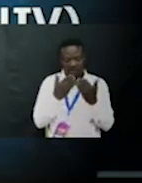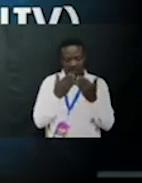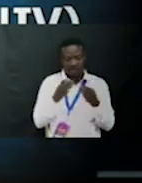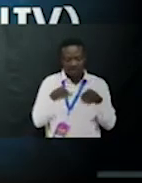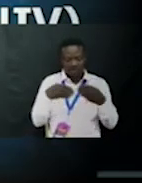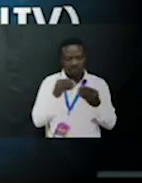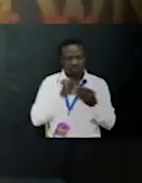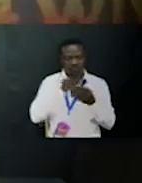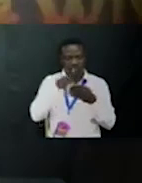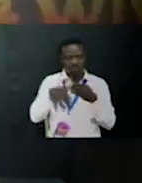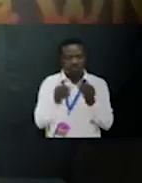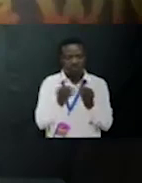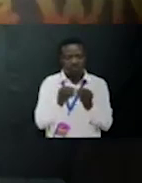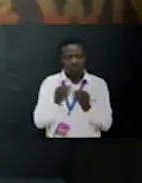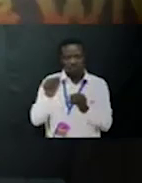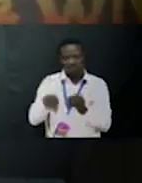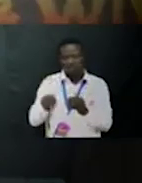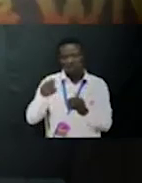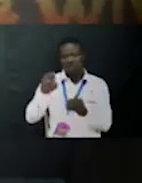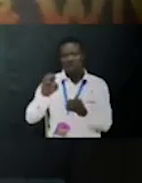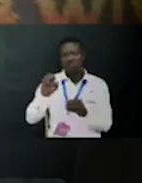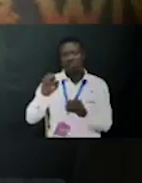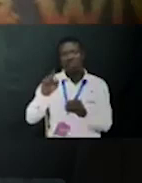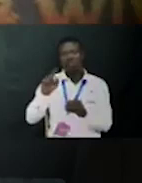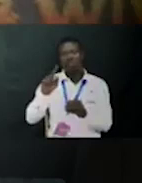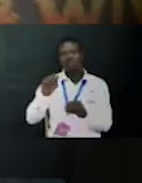Our brother Apostle Etru